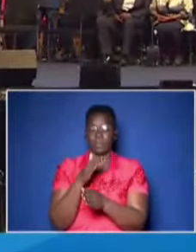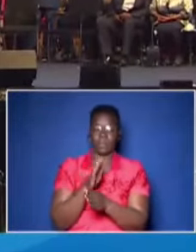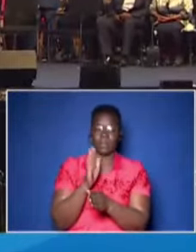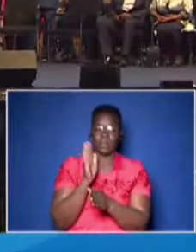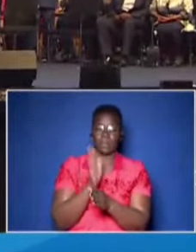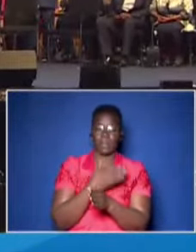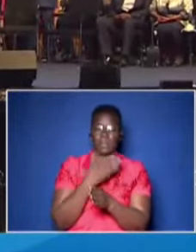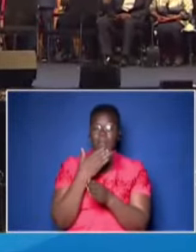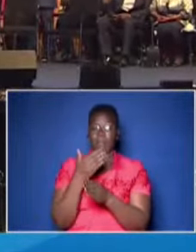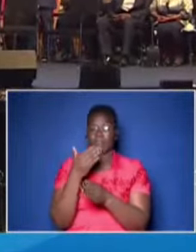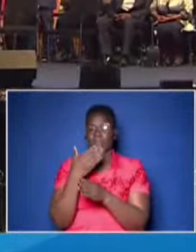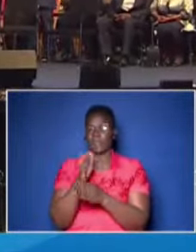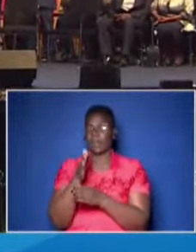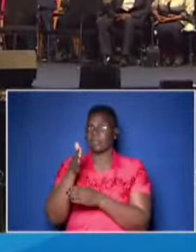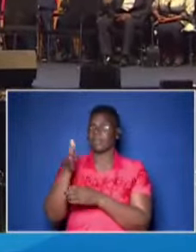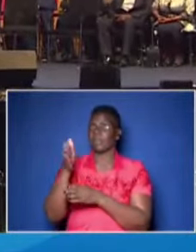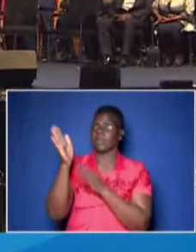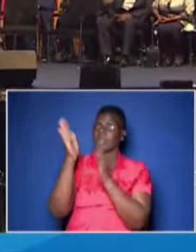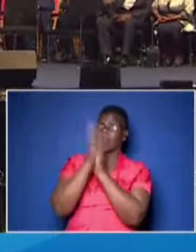sing